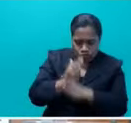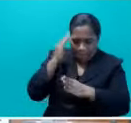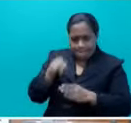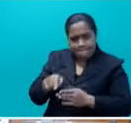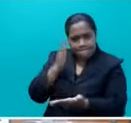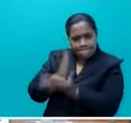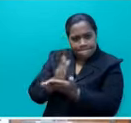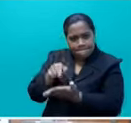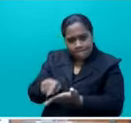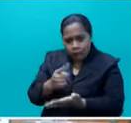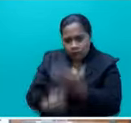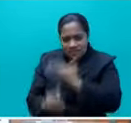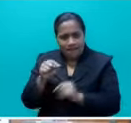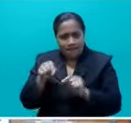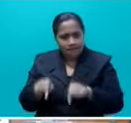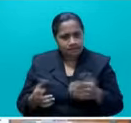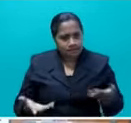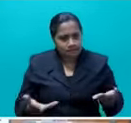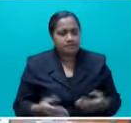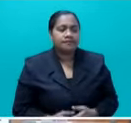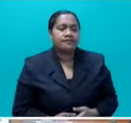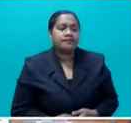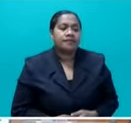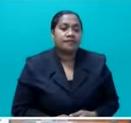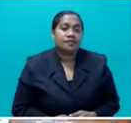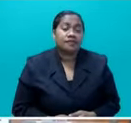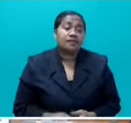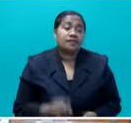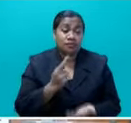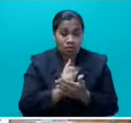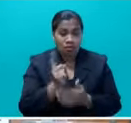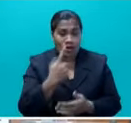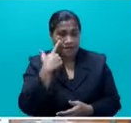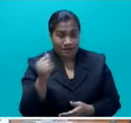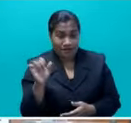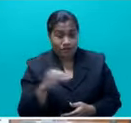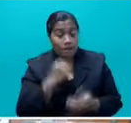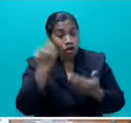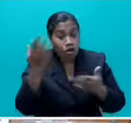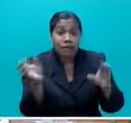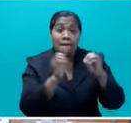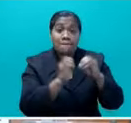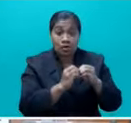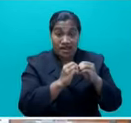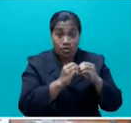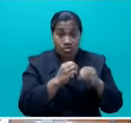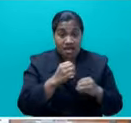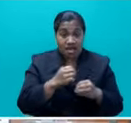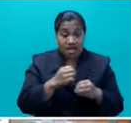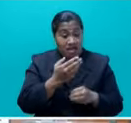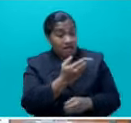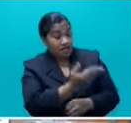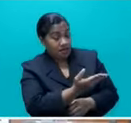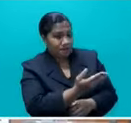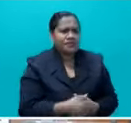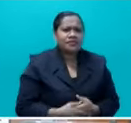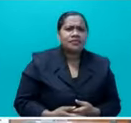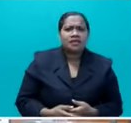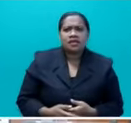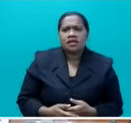I think what really is quite offensive, and I find from Honorable Bulla Nauda, that he wants to, when it